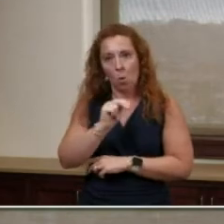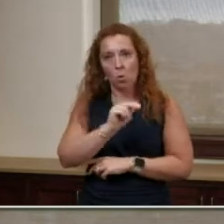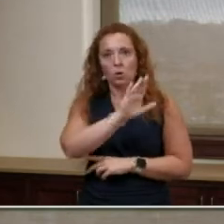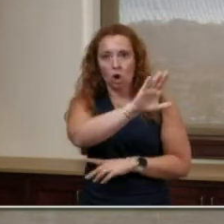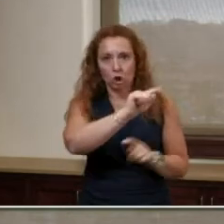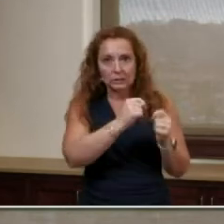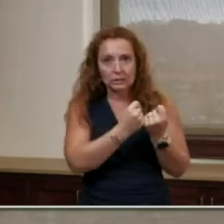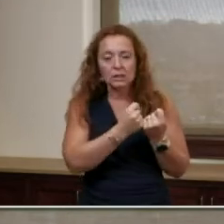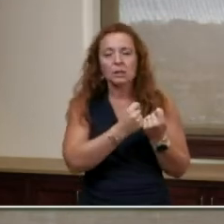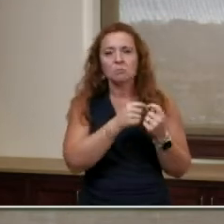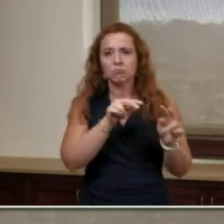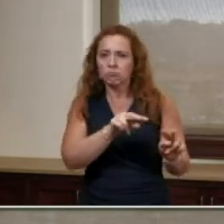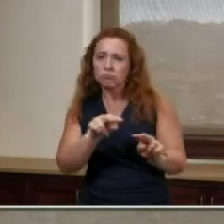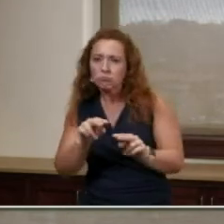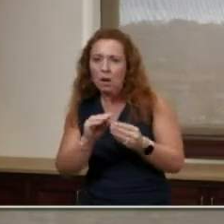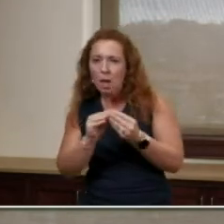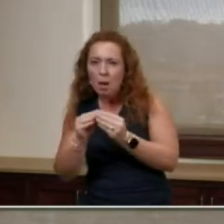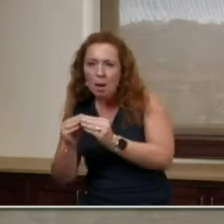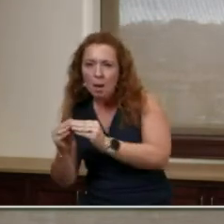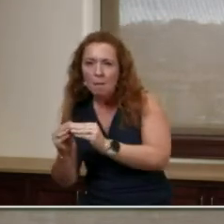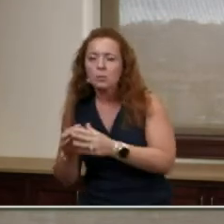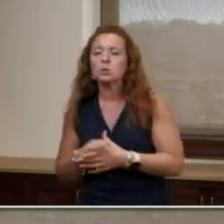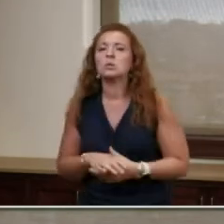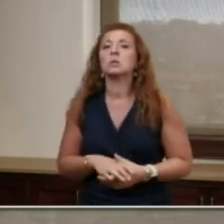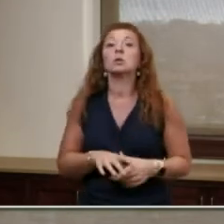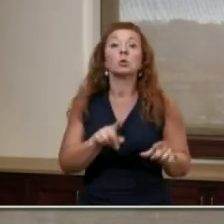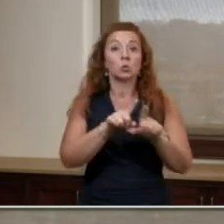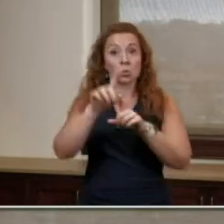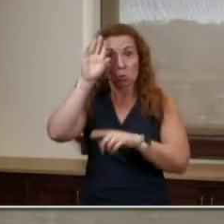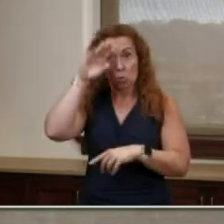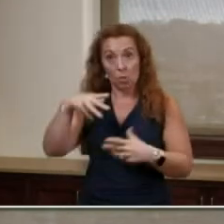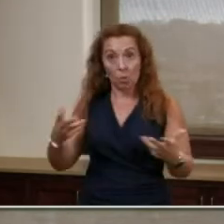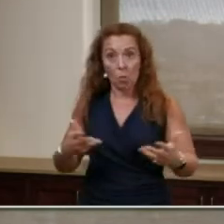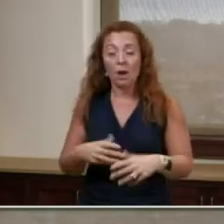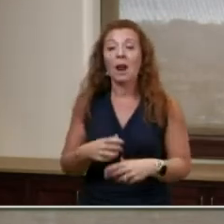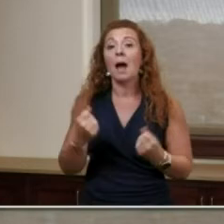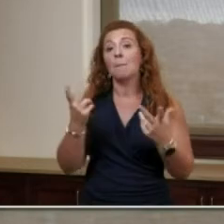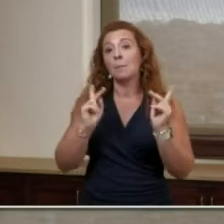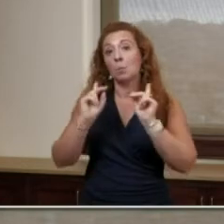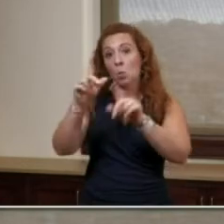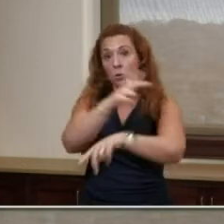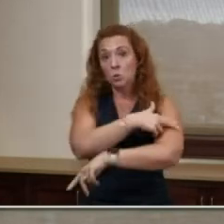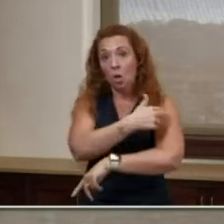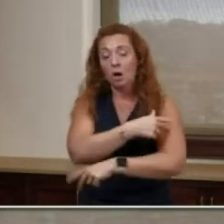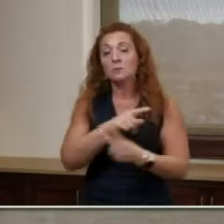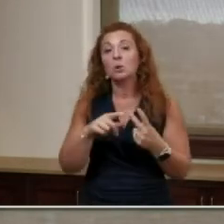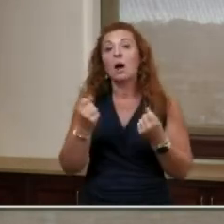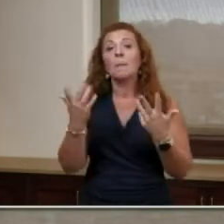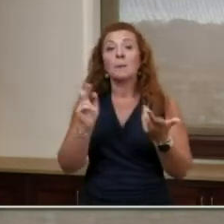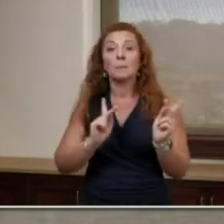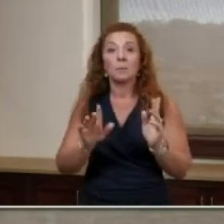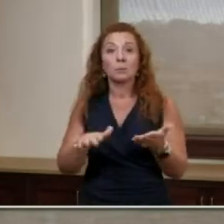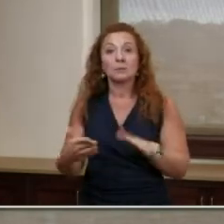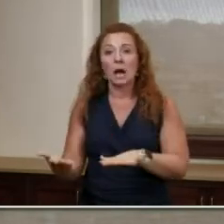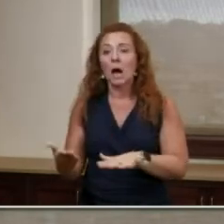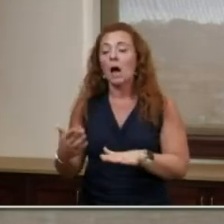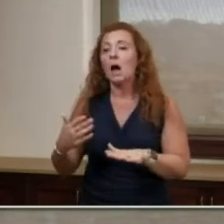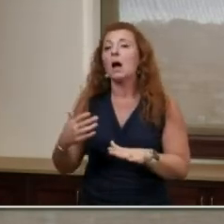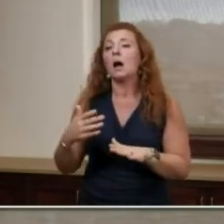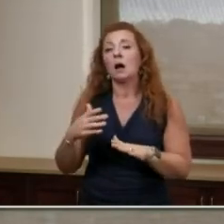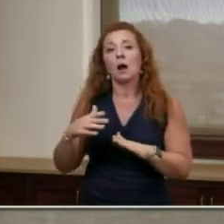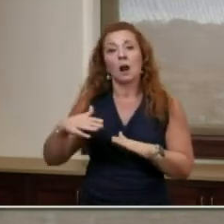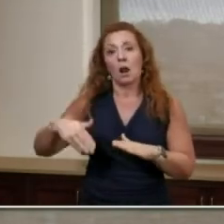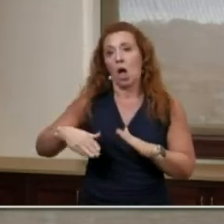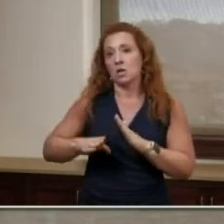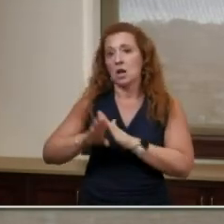been watching those numbers very closely. We also know that the hospitalization numbers and death numbers haven't gone up yet, but we know